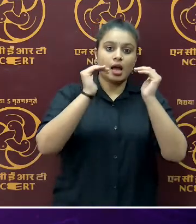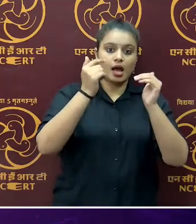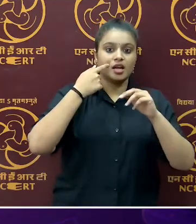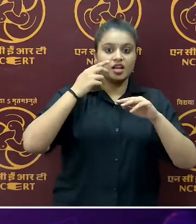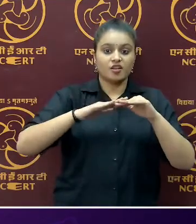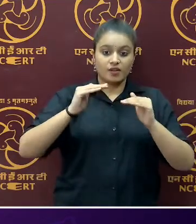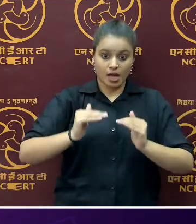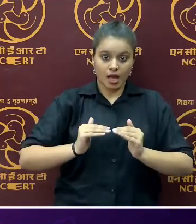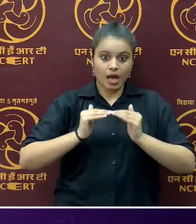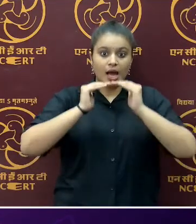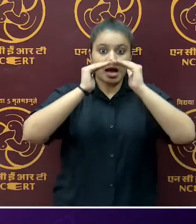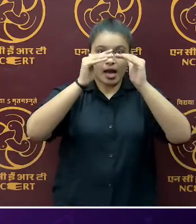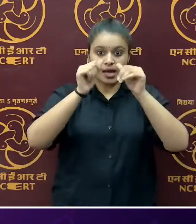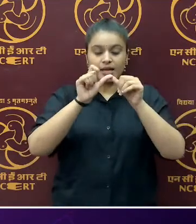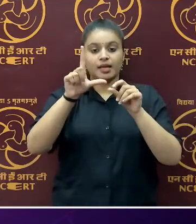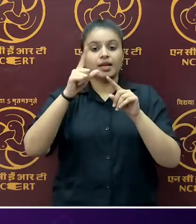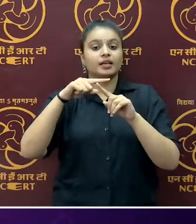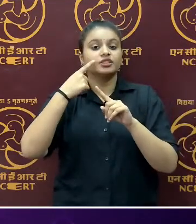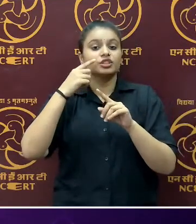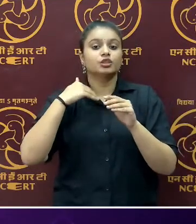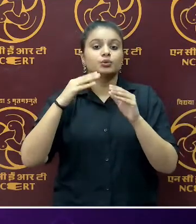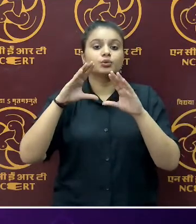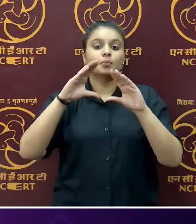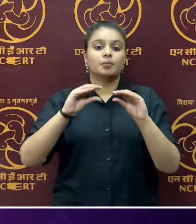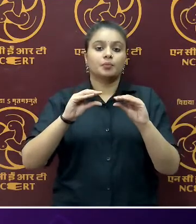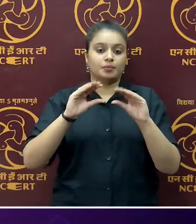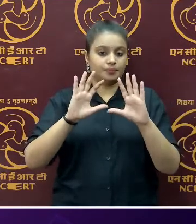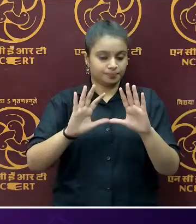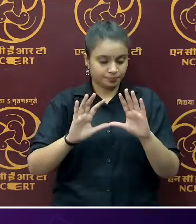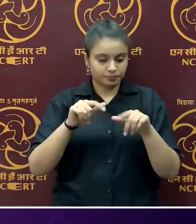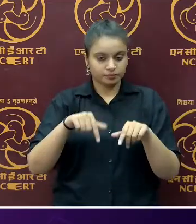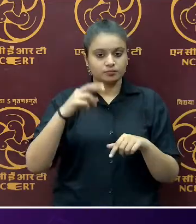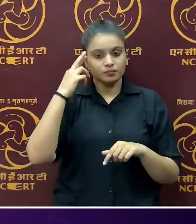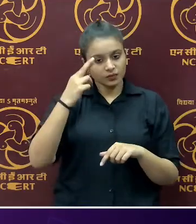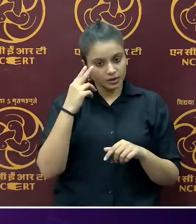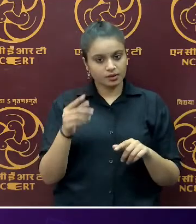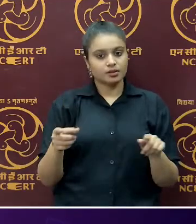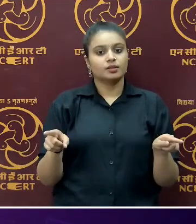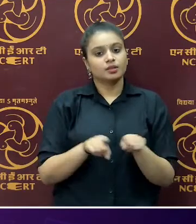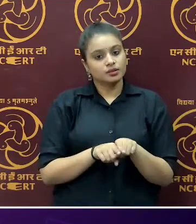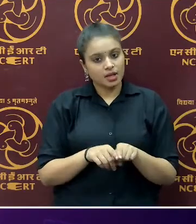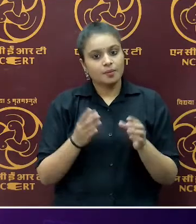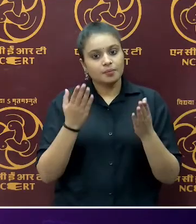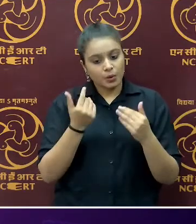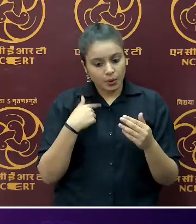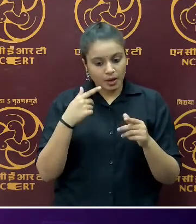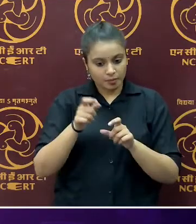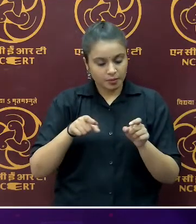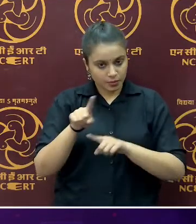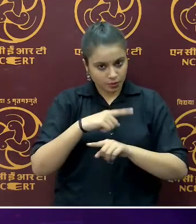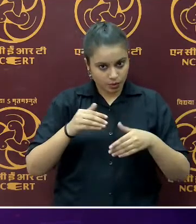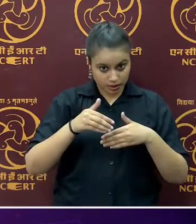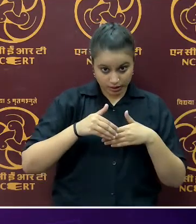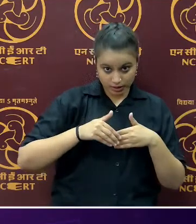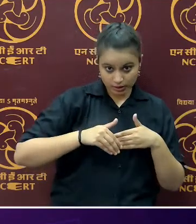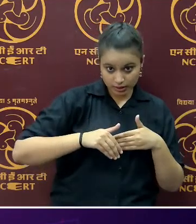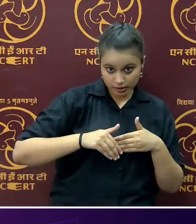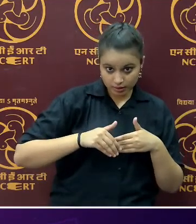higher altitudes they have less pressure. Okay. So that's the reason why people, when they are going